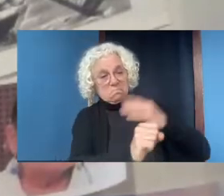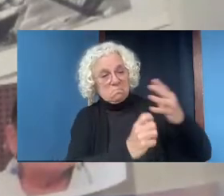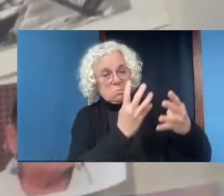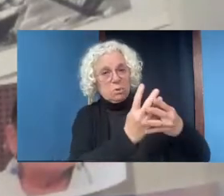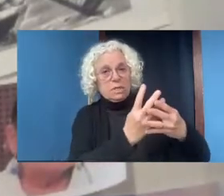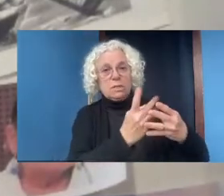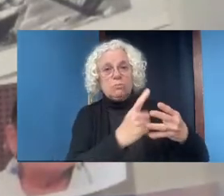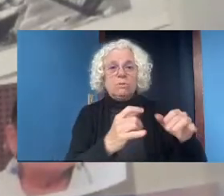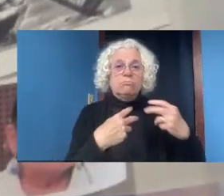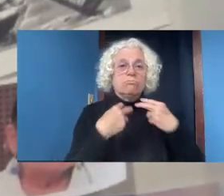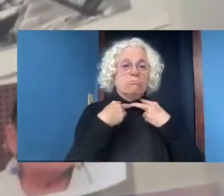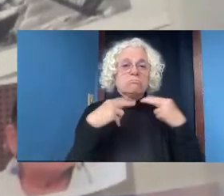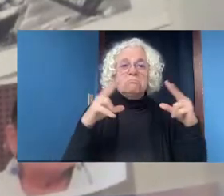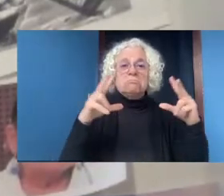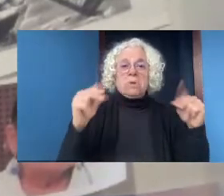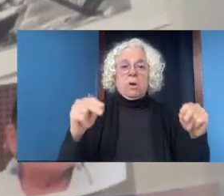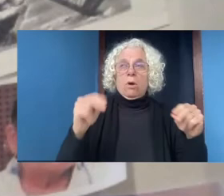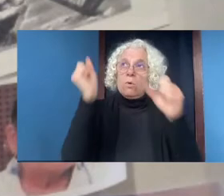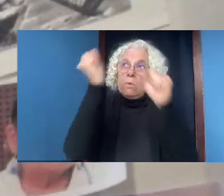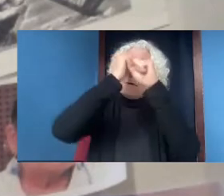of institutional green